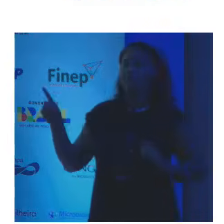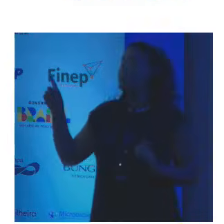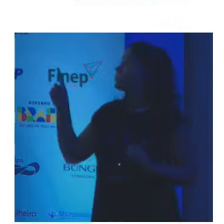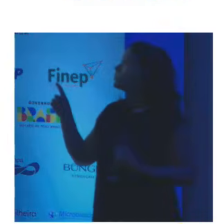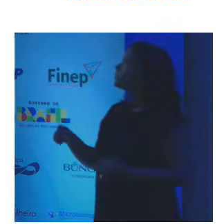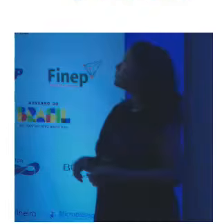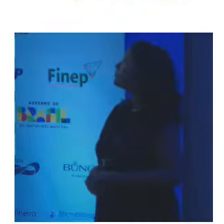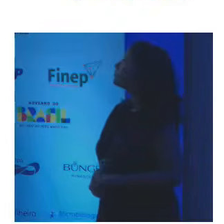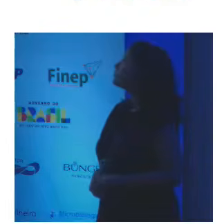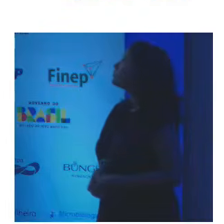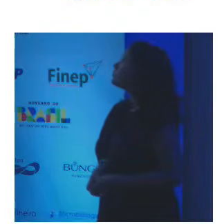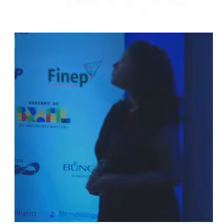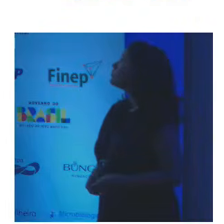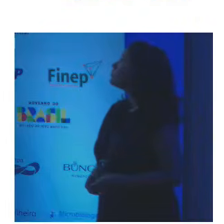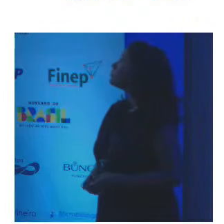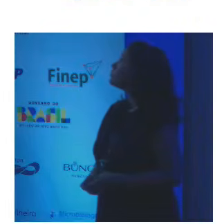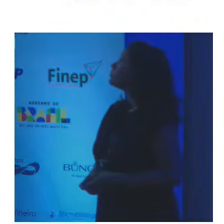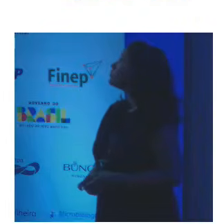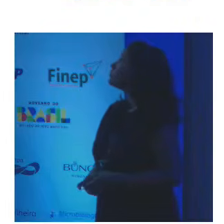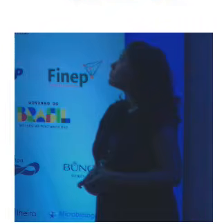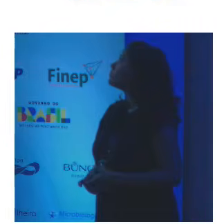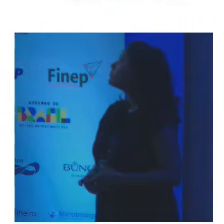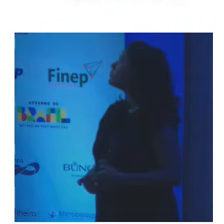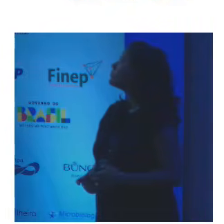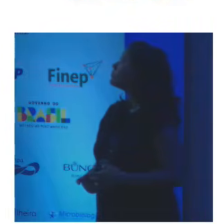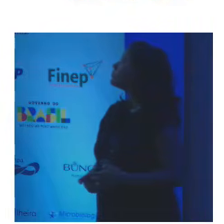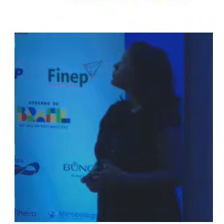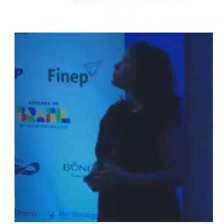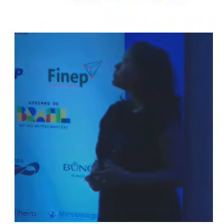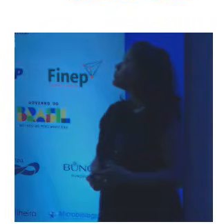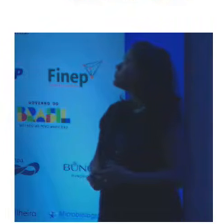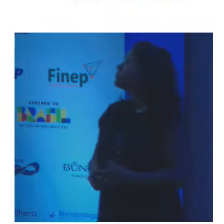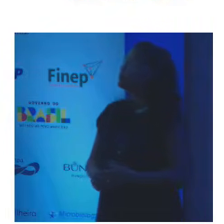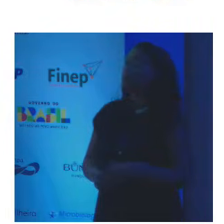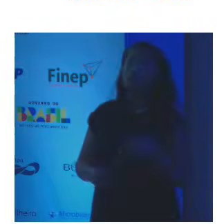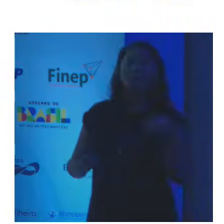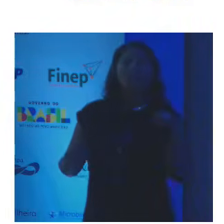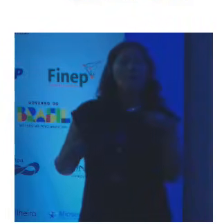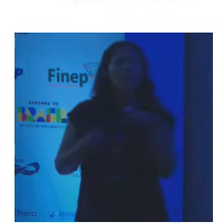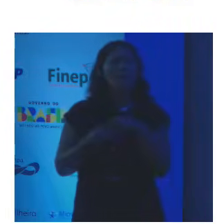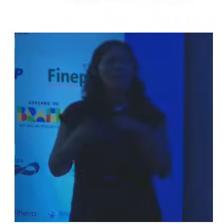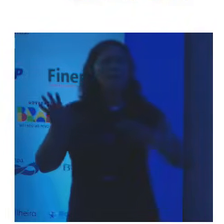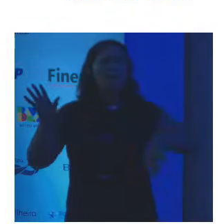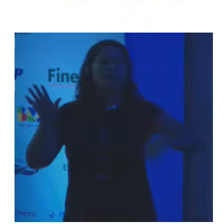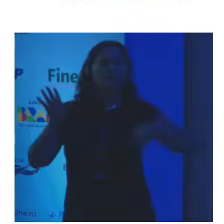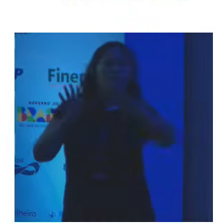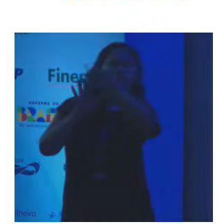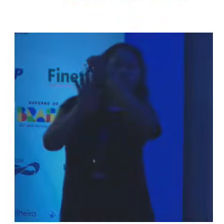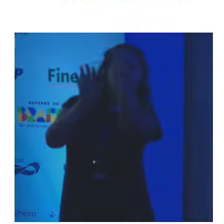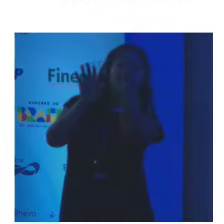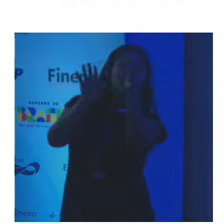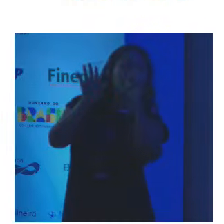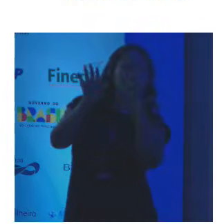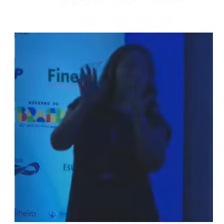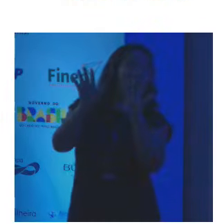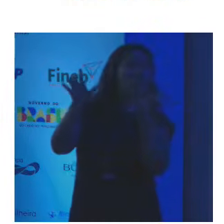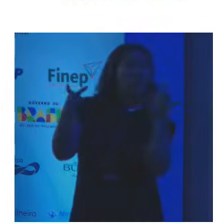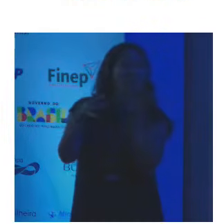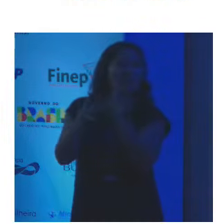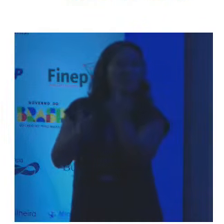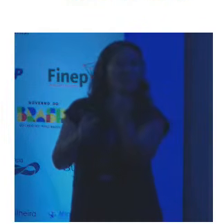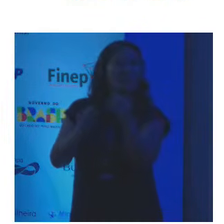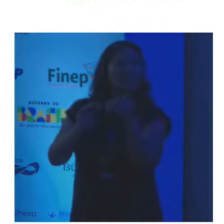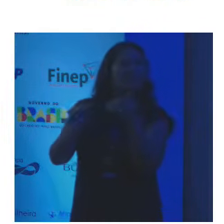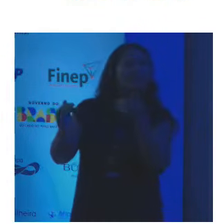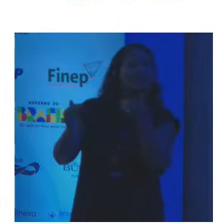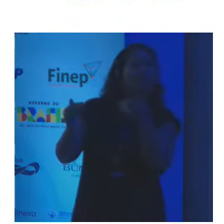very cheap. You put it close to the coast and not too much. So the density is quite low,